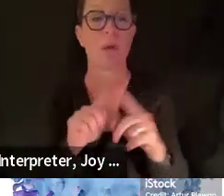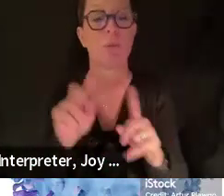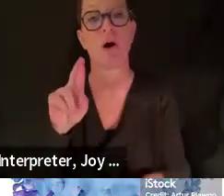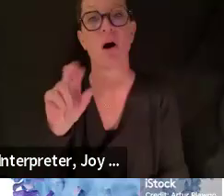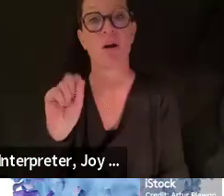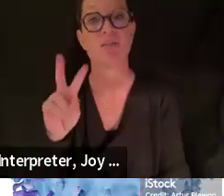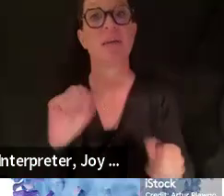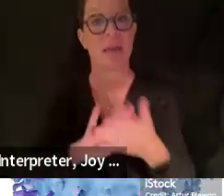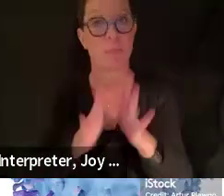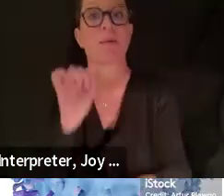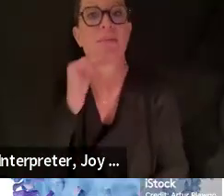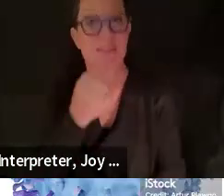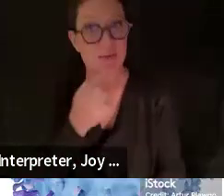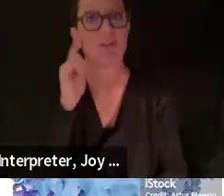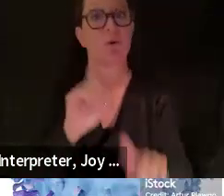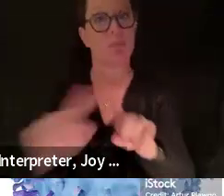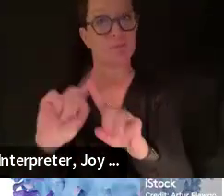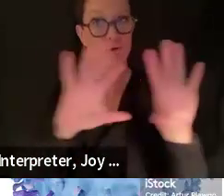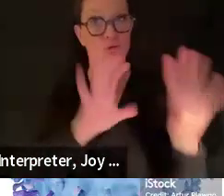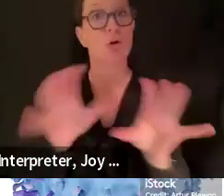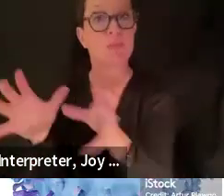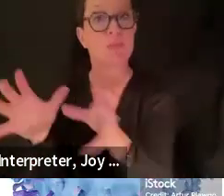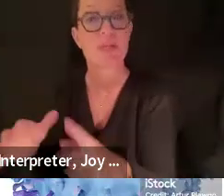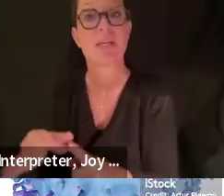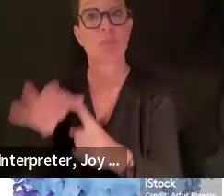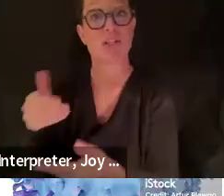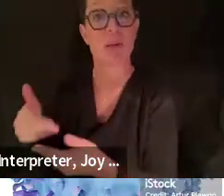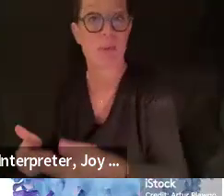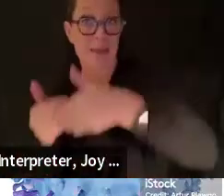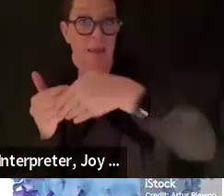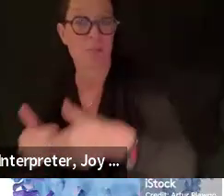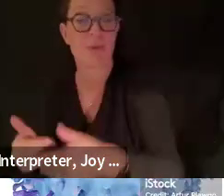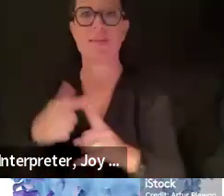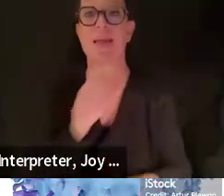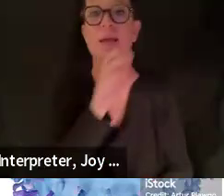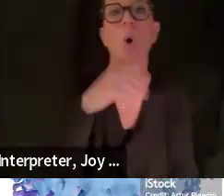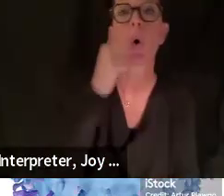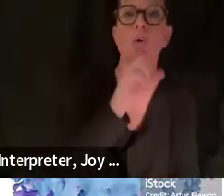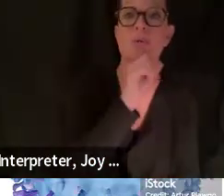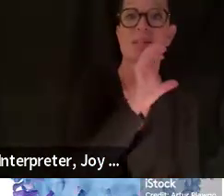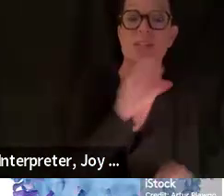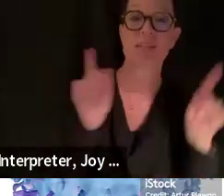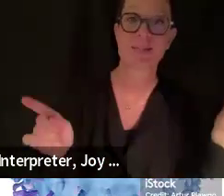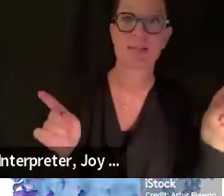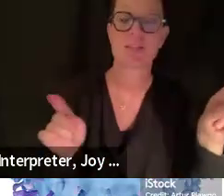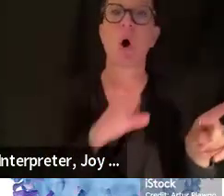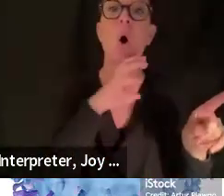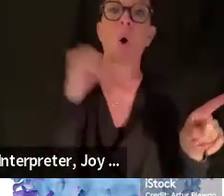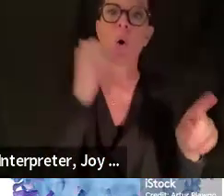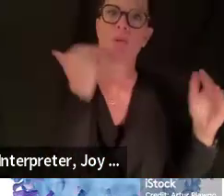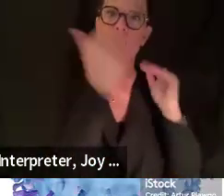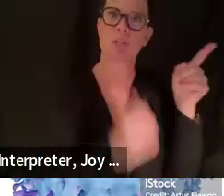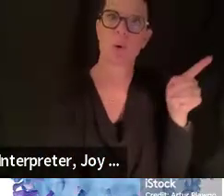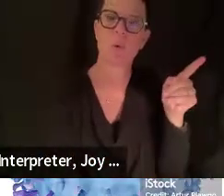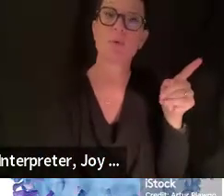RSV can be serious for certain groups, especially infants and older adults. In older adults, RSV can sometimes